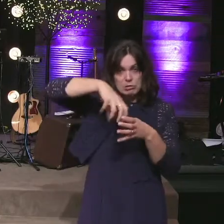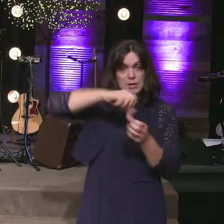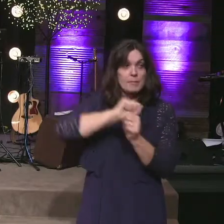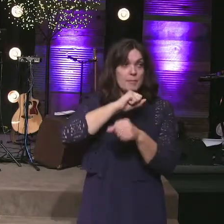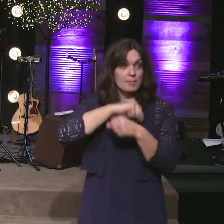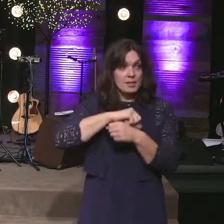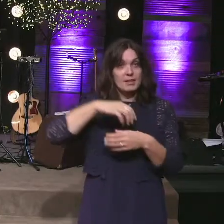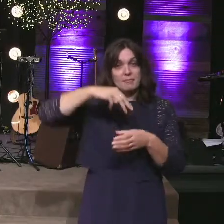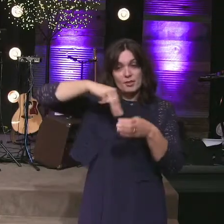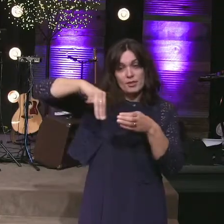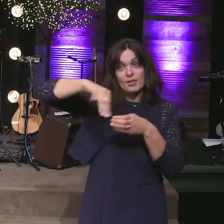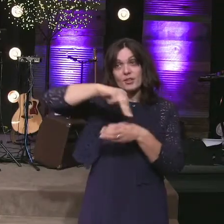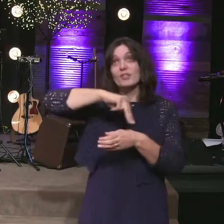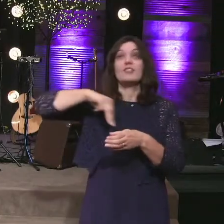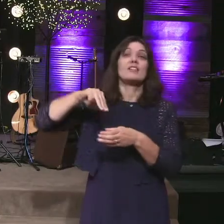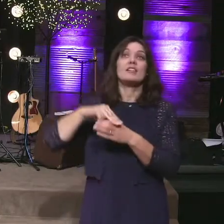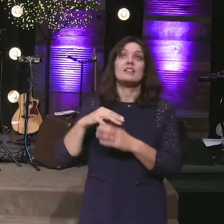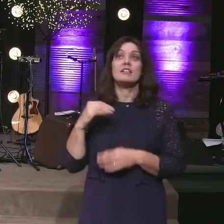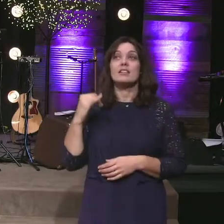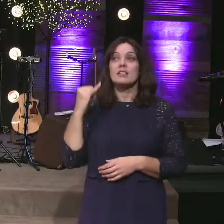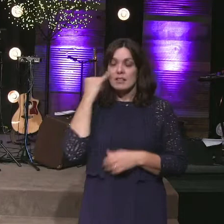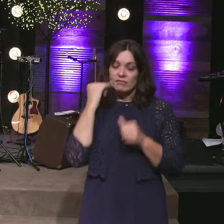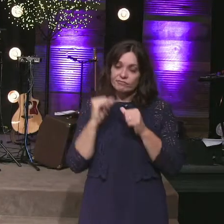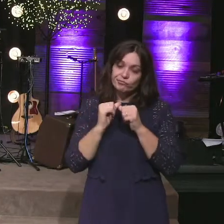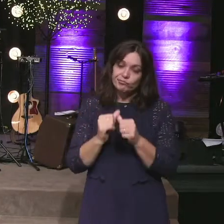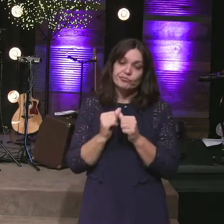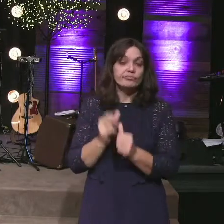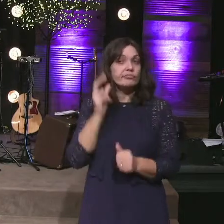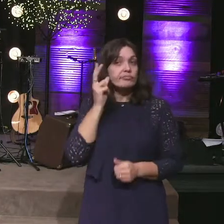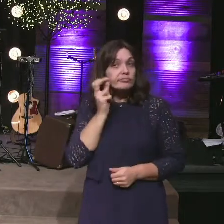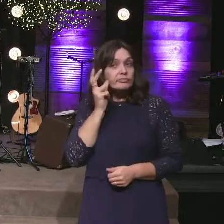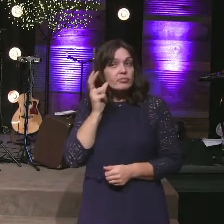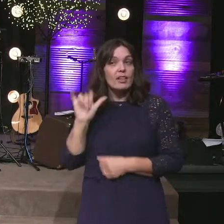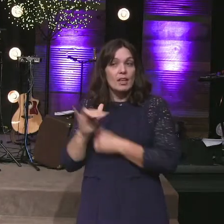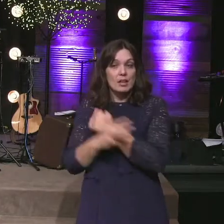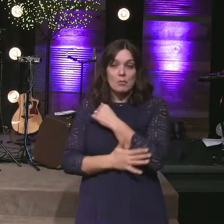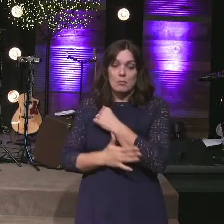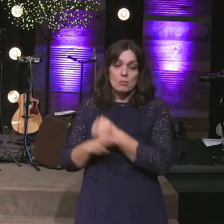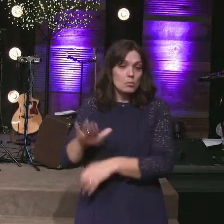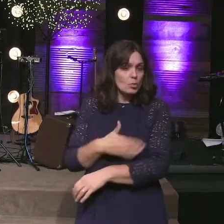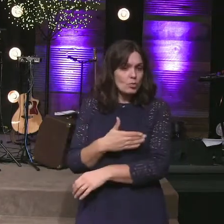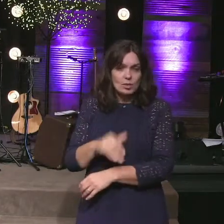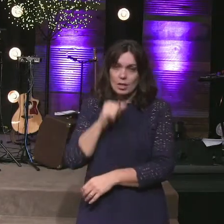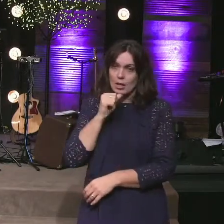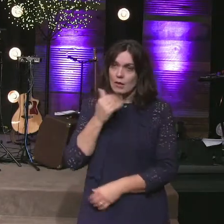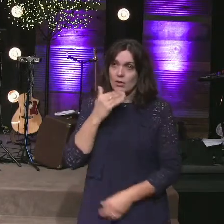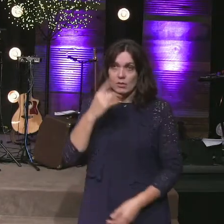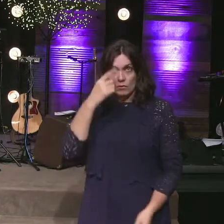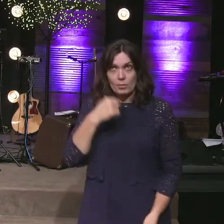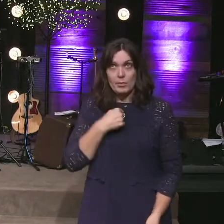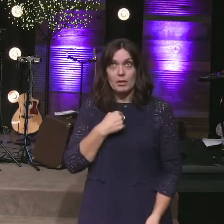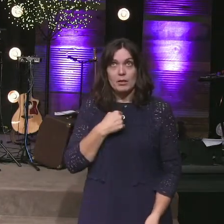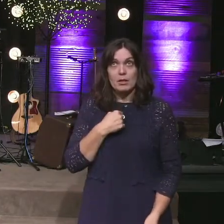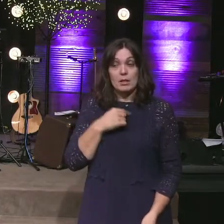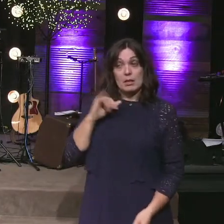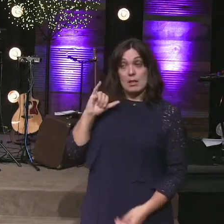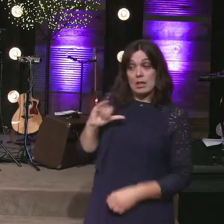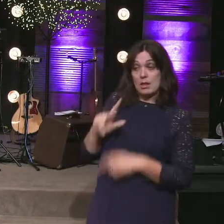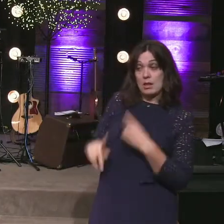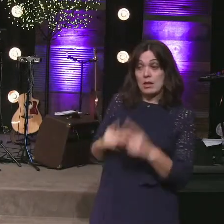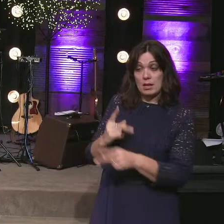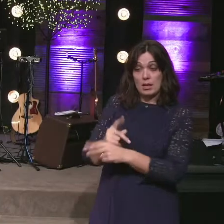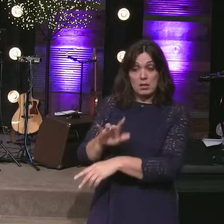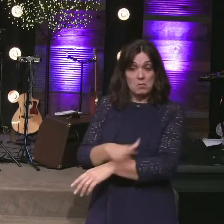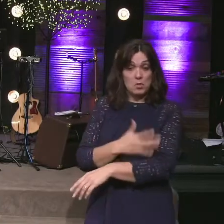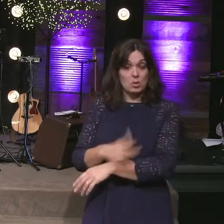A steady diet of that would not be good for me. I don't think that I could listen to that kind of music, and I'm not